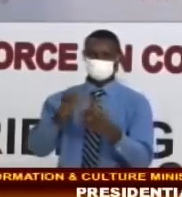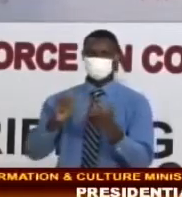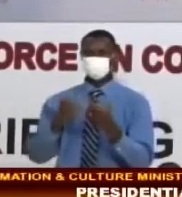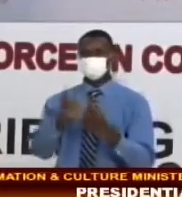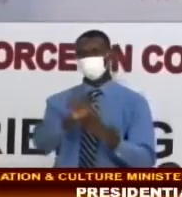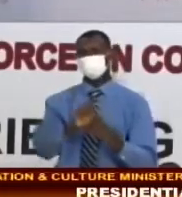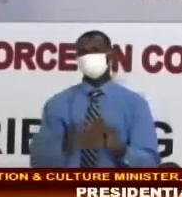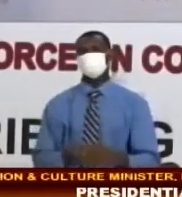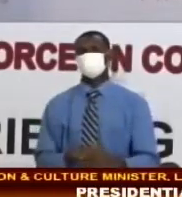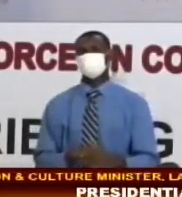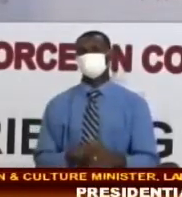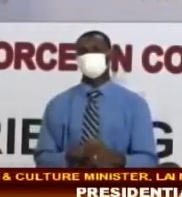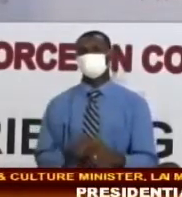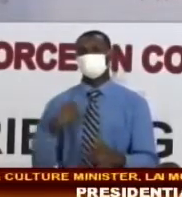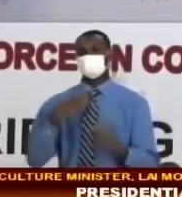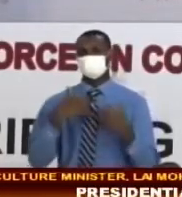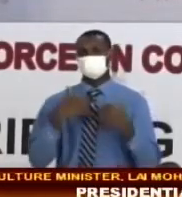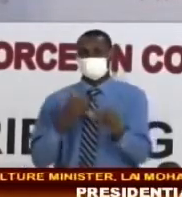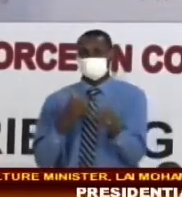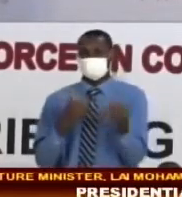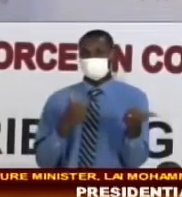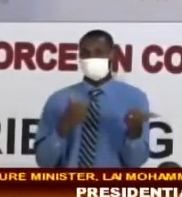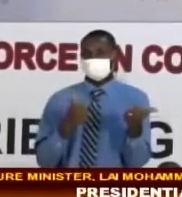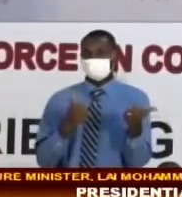Another issue on